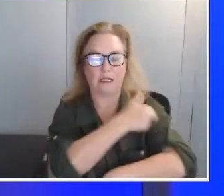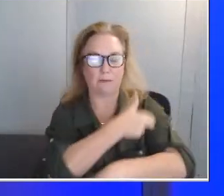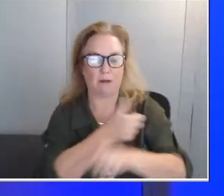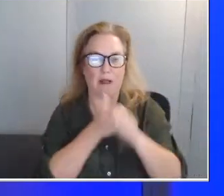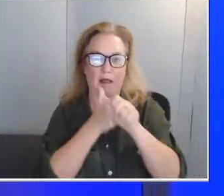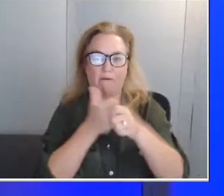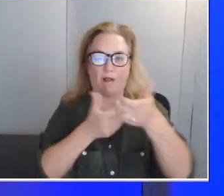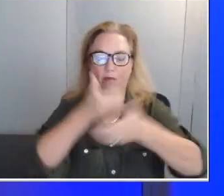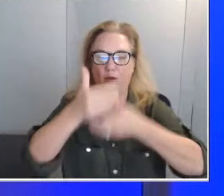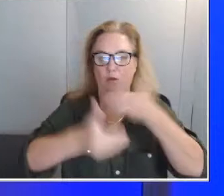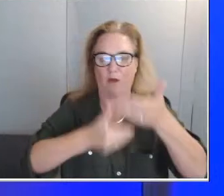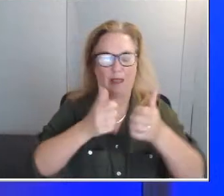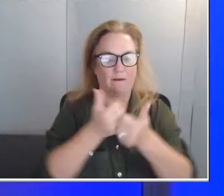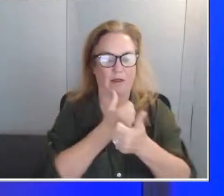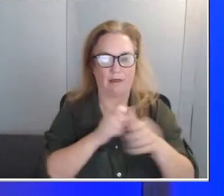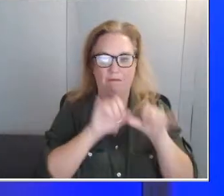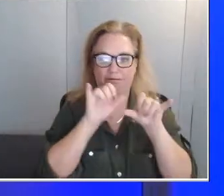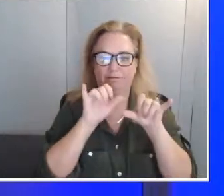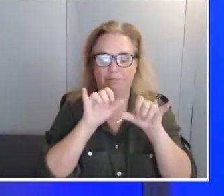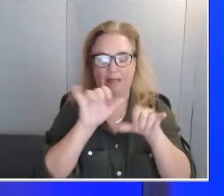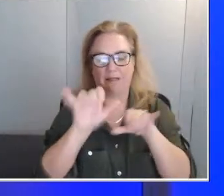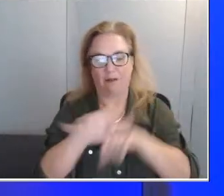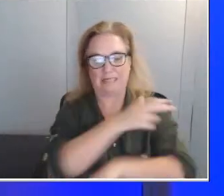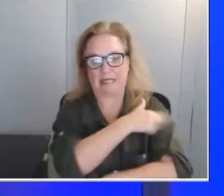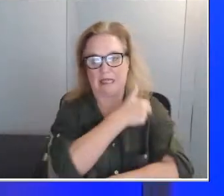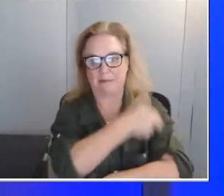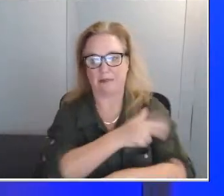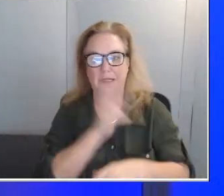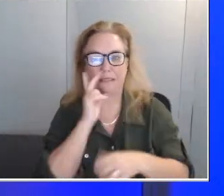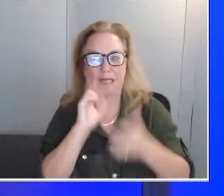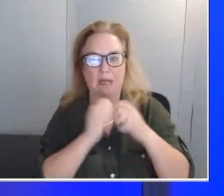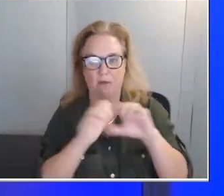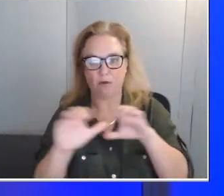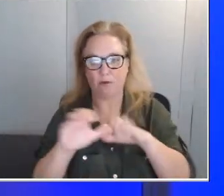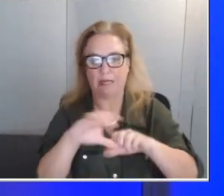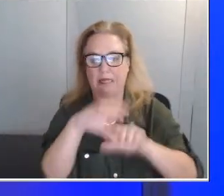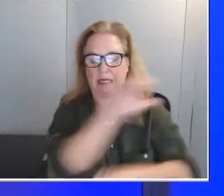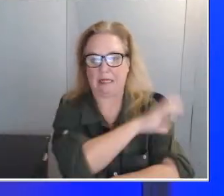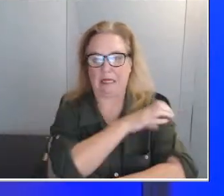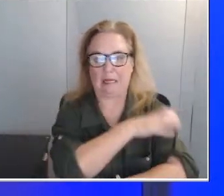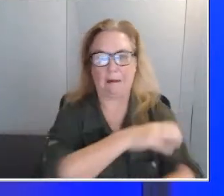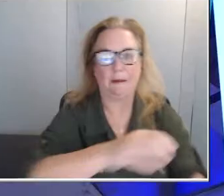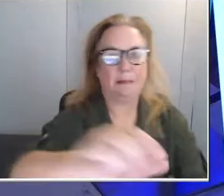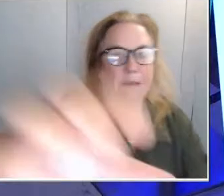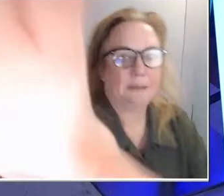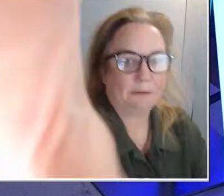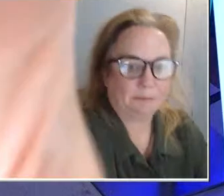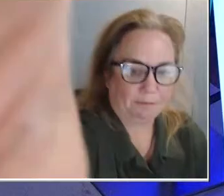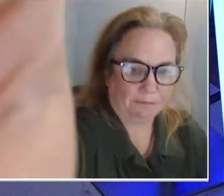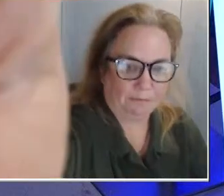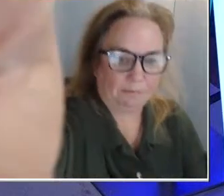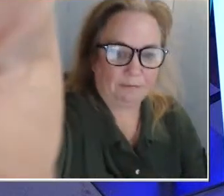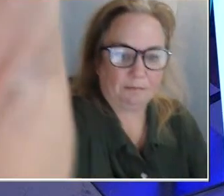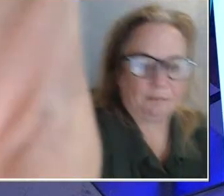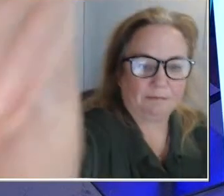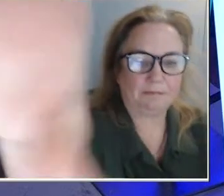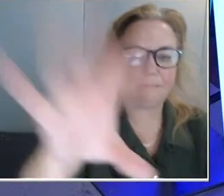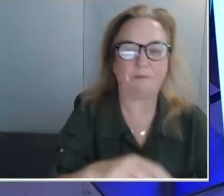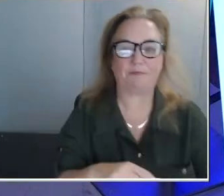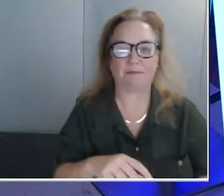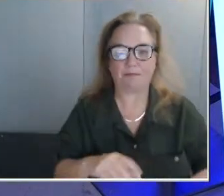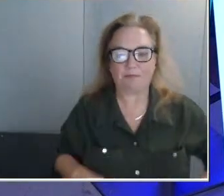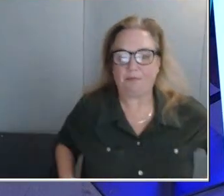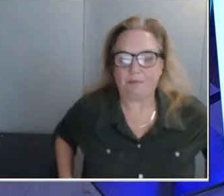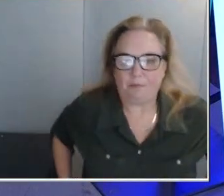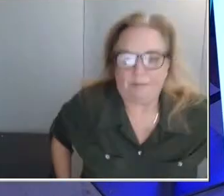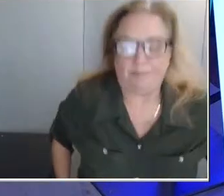whole stay, and sometimes even see how they're doing in our clinic when they come to our outpatient clinic as well. And so once they're here, there are some unique